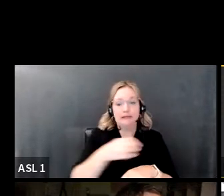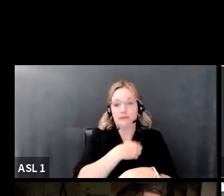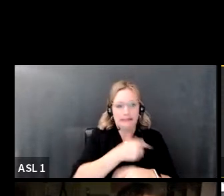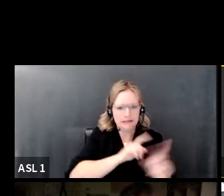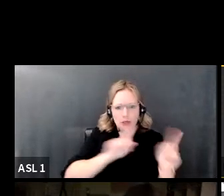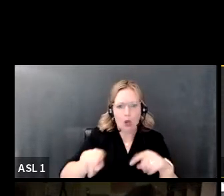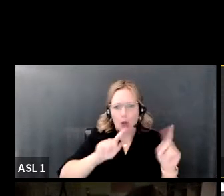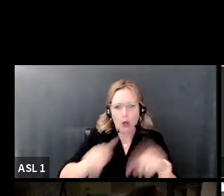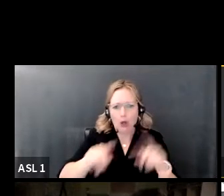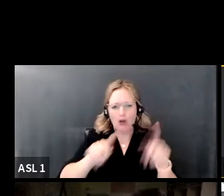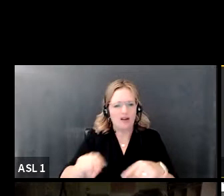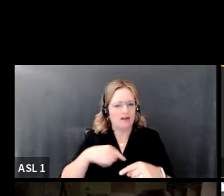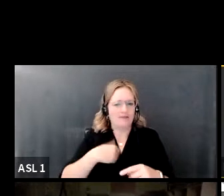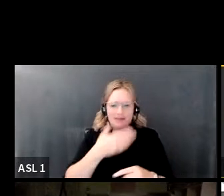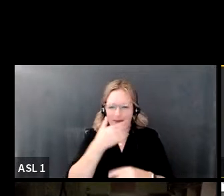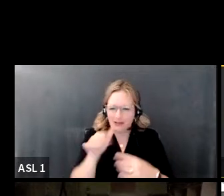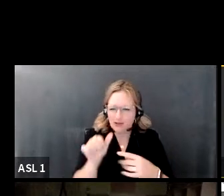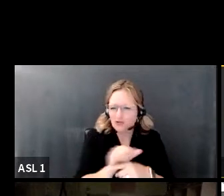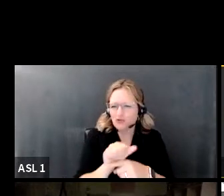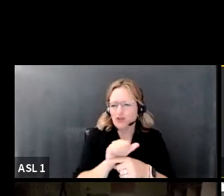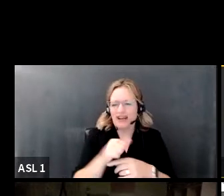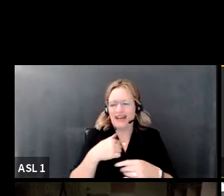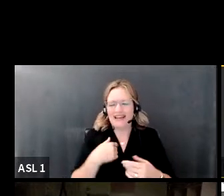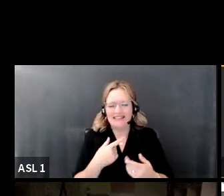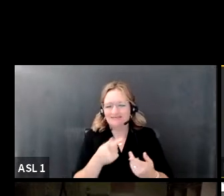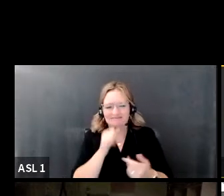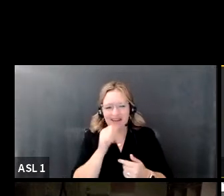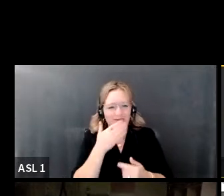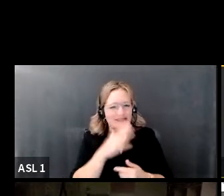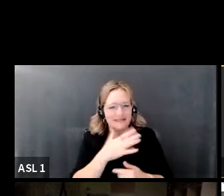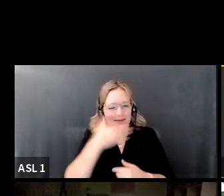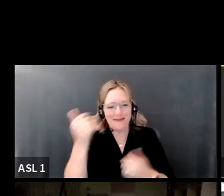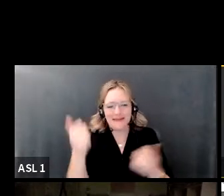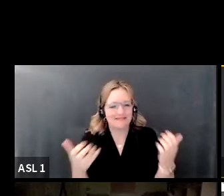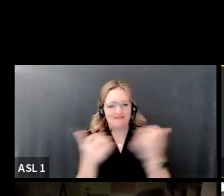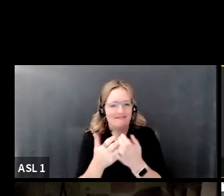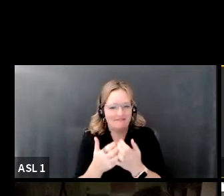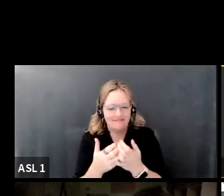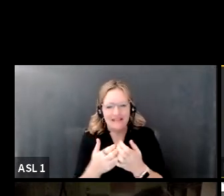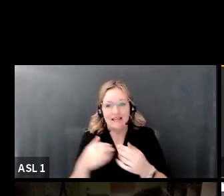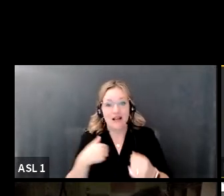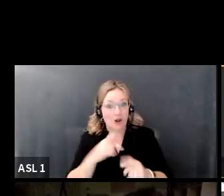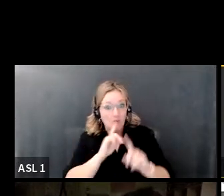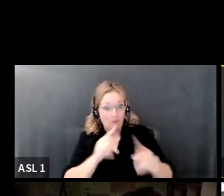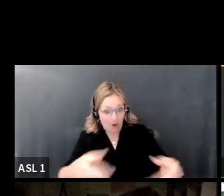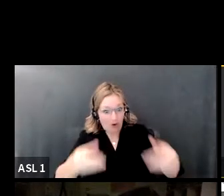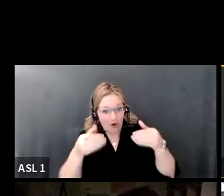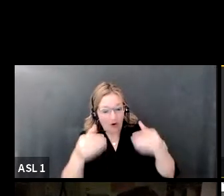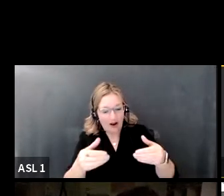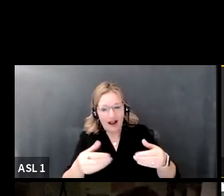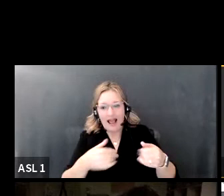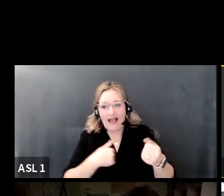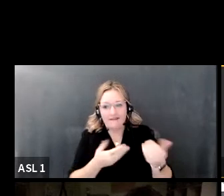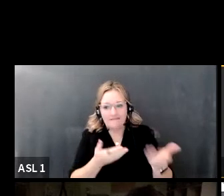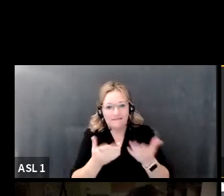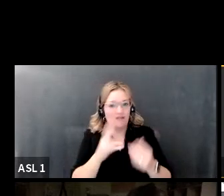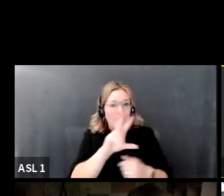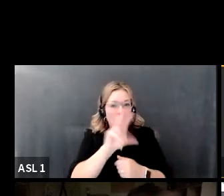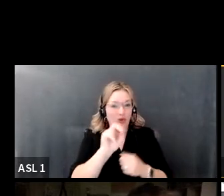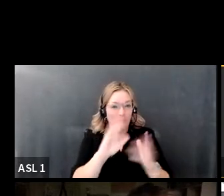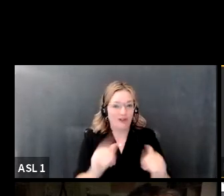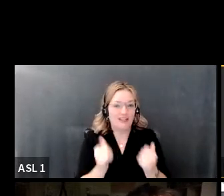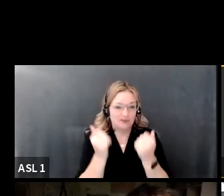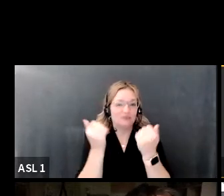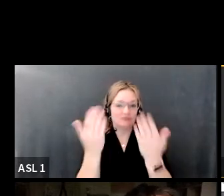that's expensive and ineffective the report lists a wide range of relevant and effective services over 30 recommendations